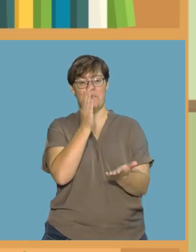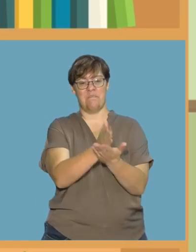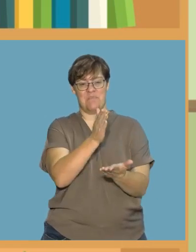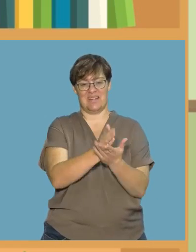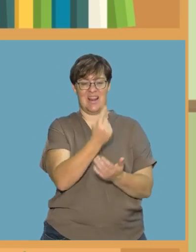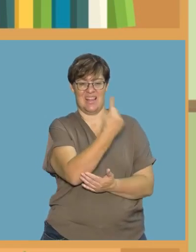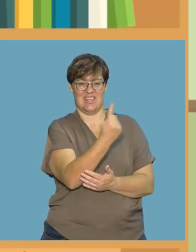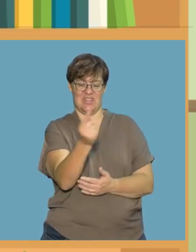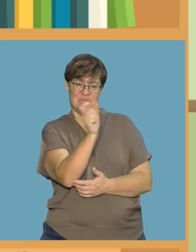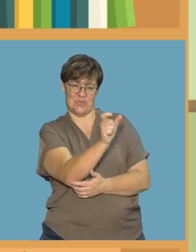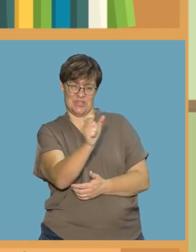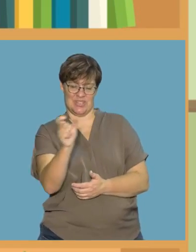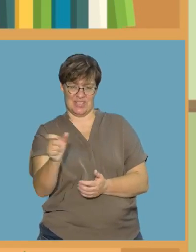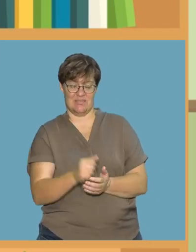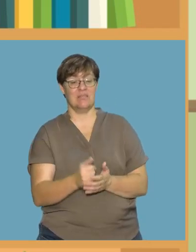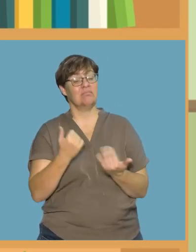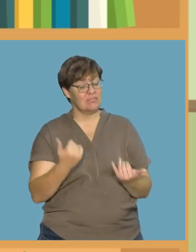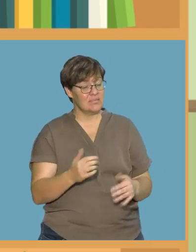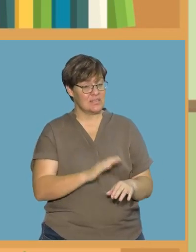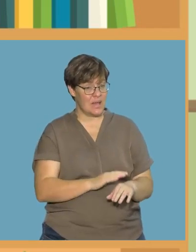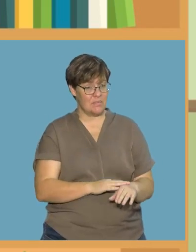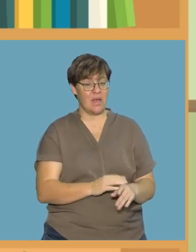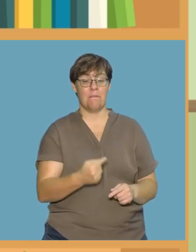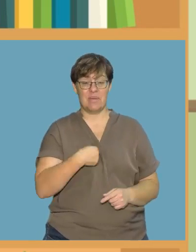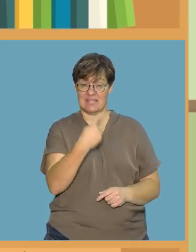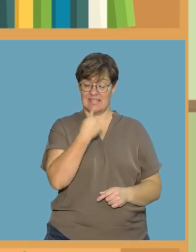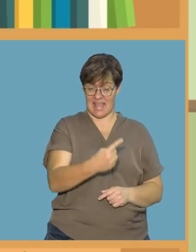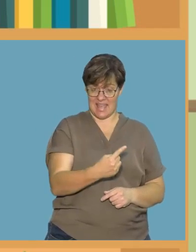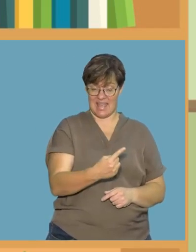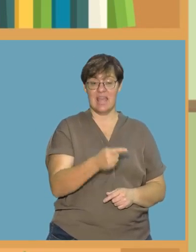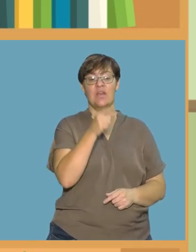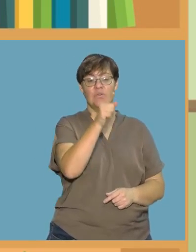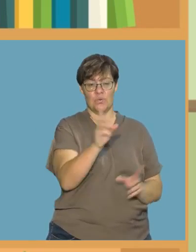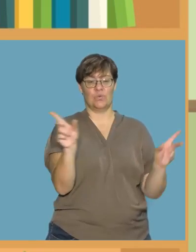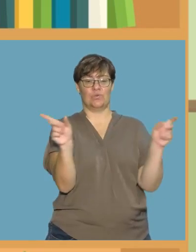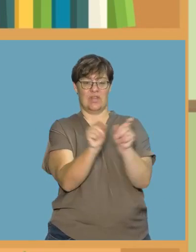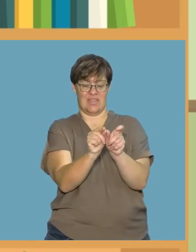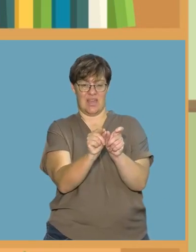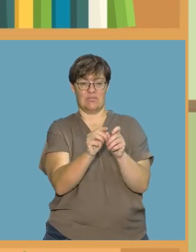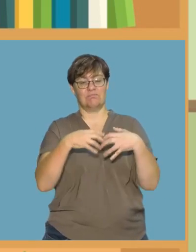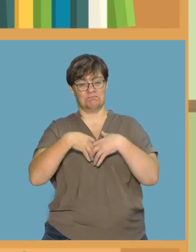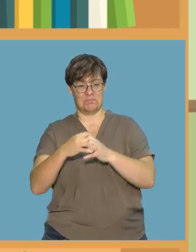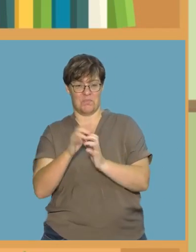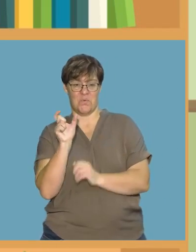This time, I say the sounds and you put them together to make the word. Ready?